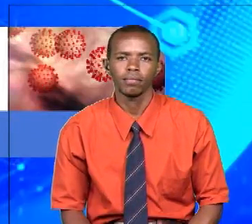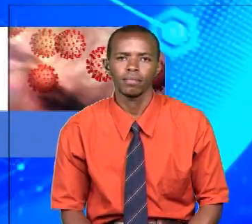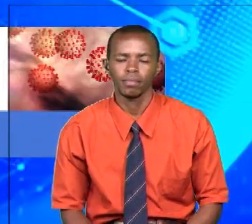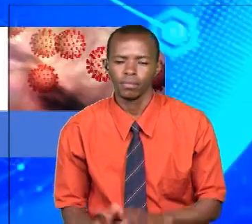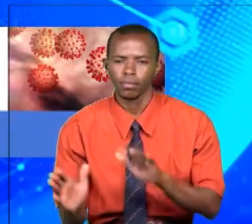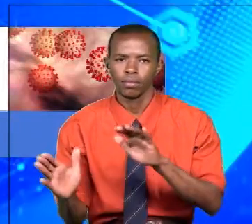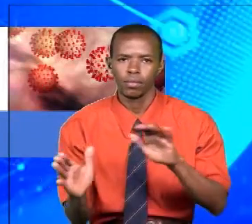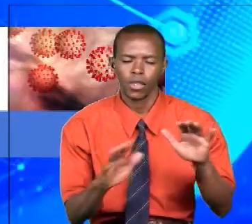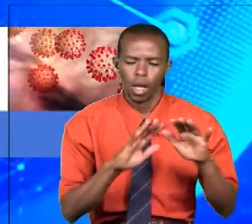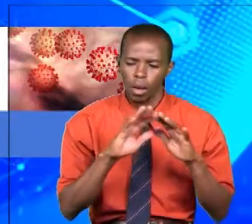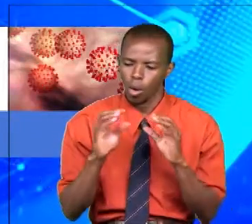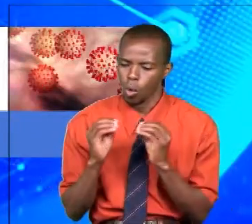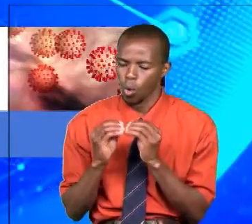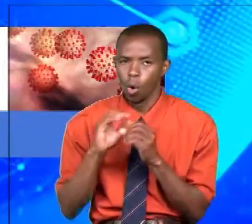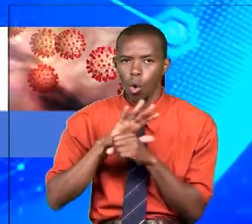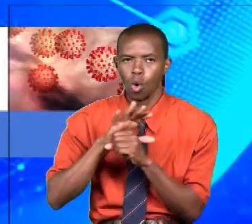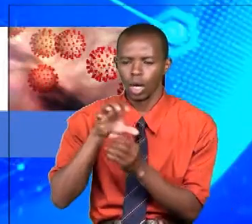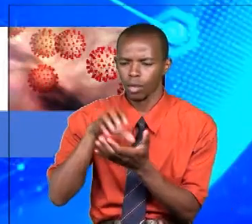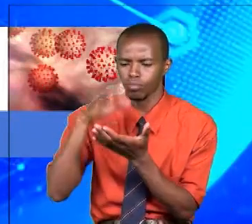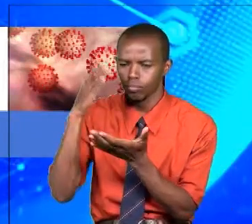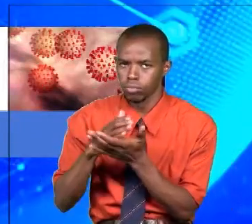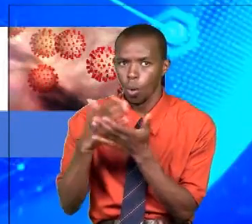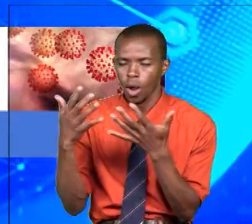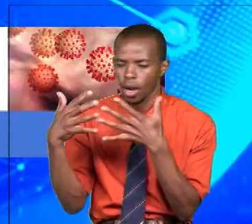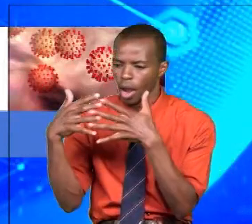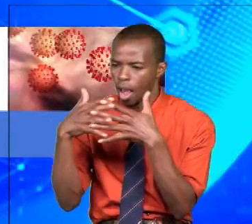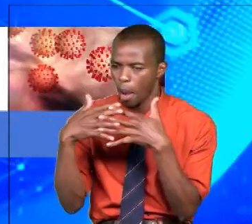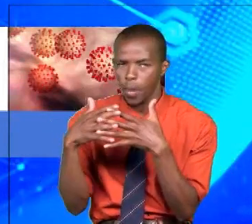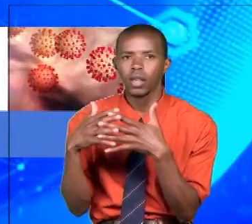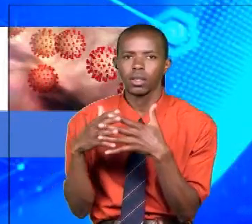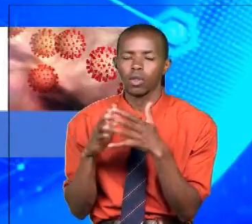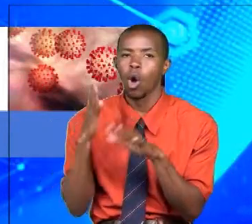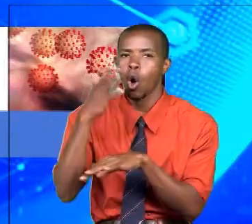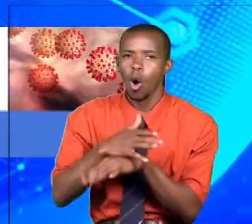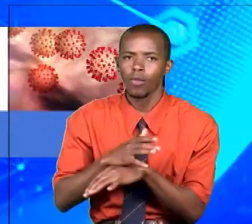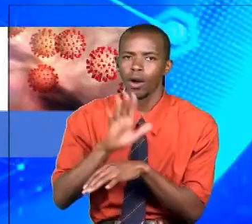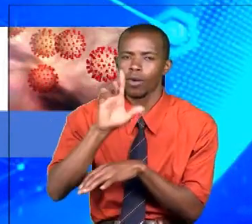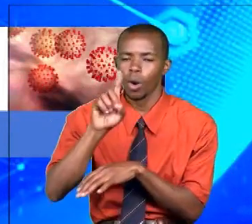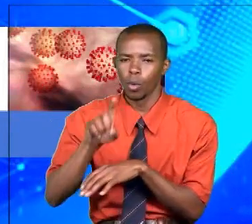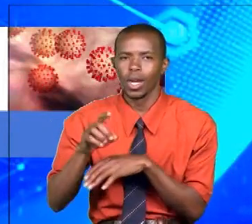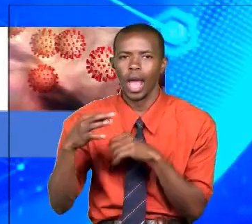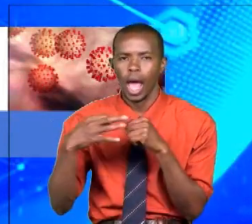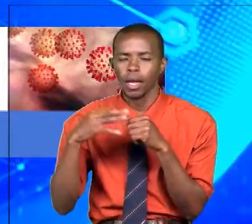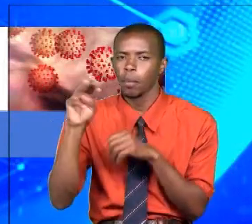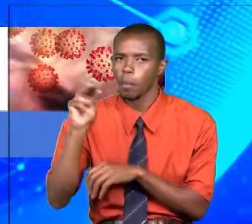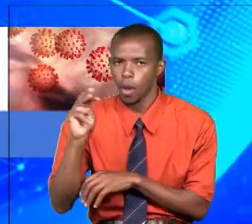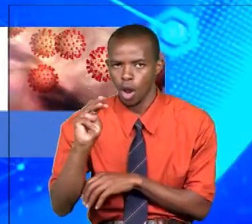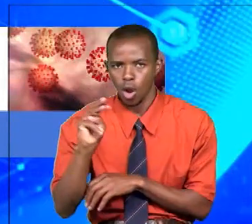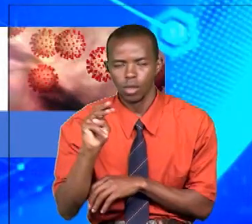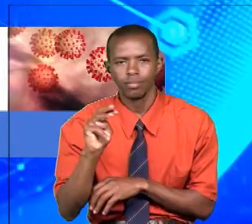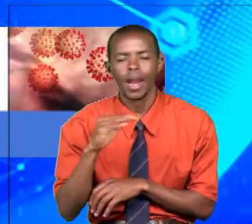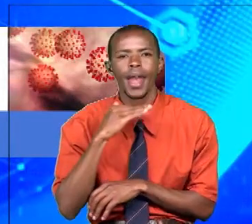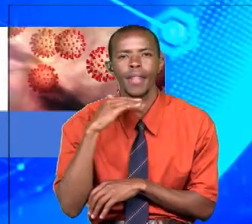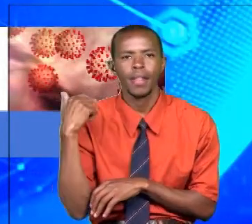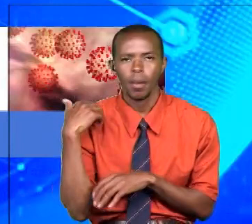The cumulative total of confirmed COVID-19 cases in the United States has exceeded 51.8 million. The death toll